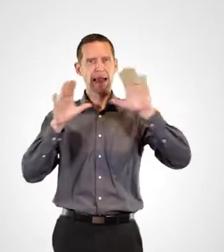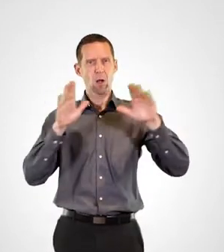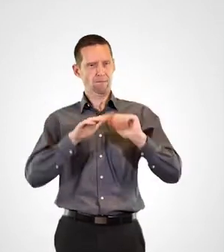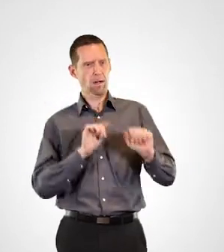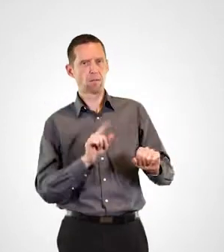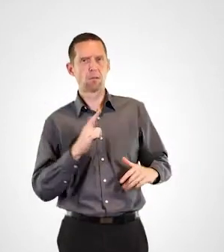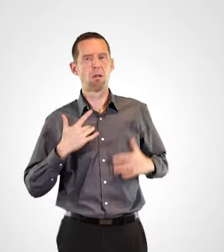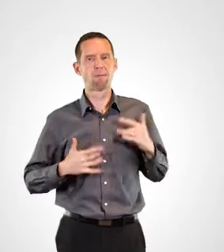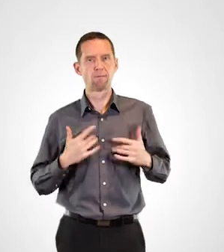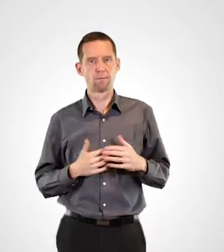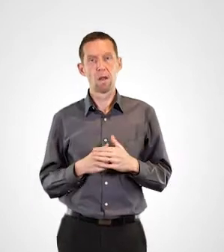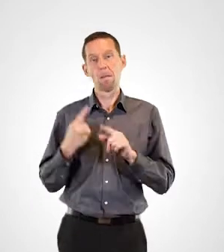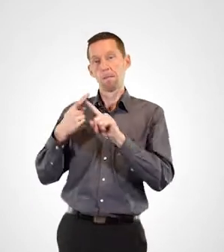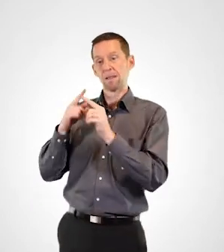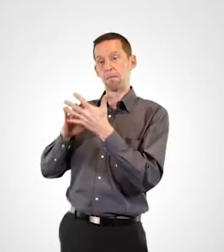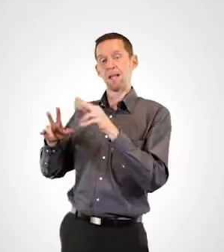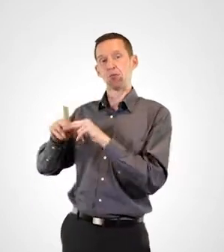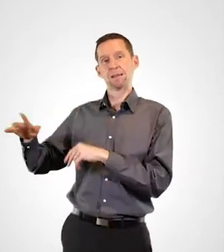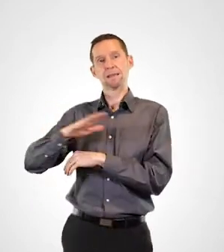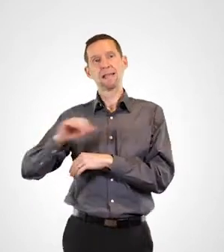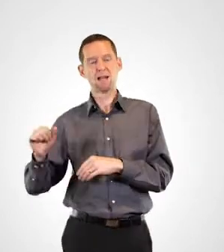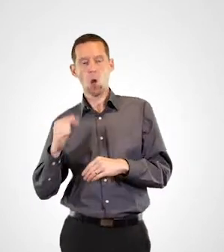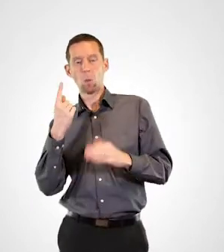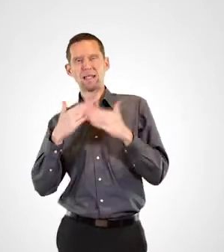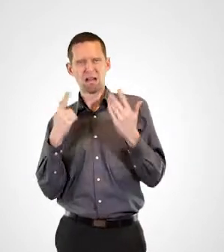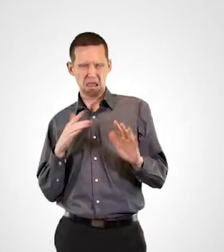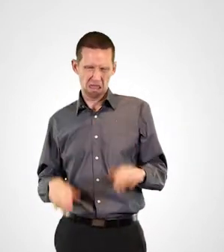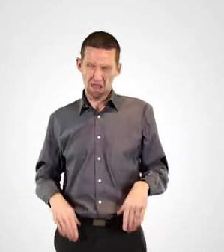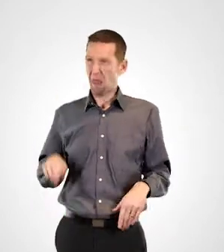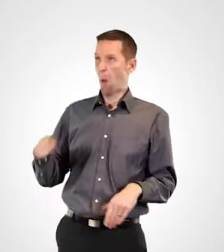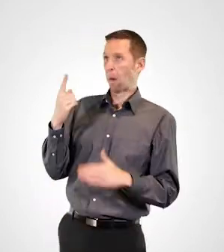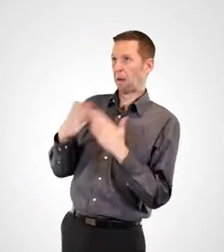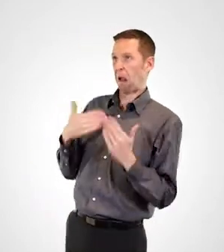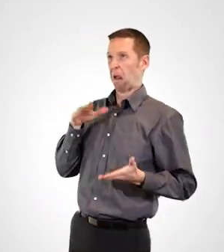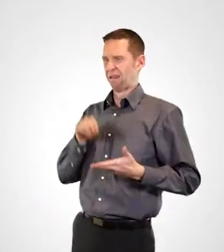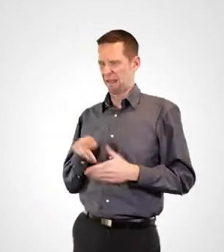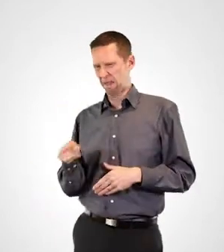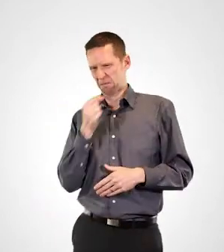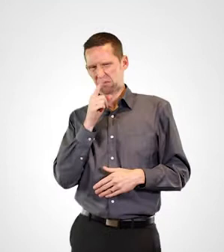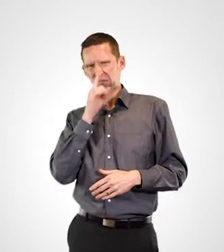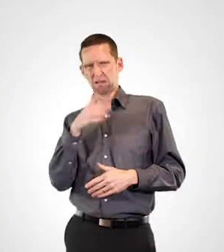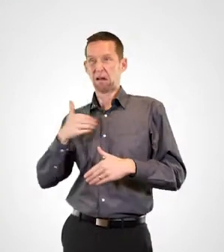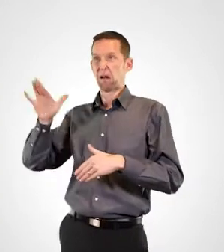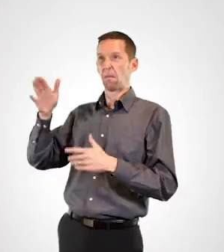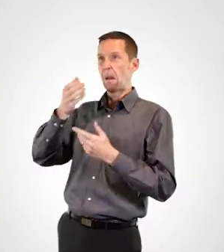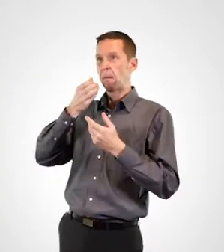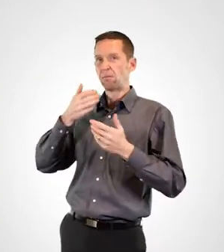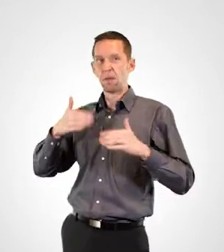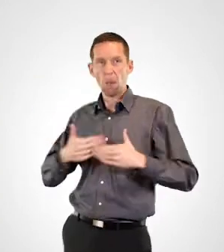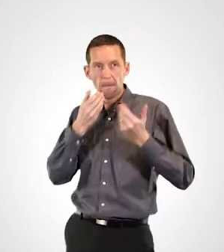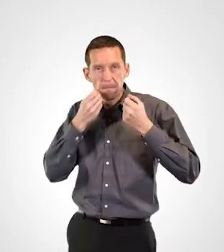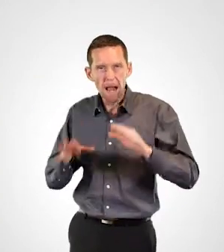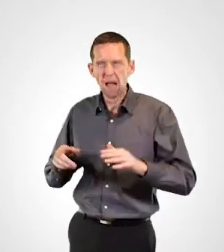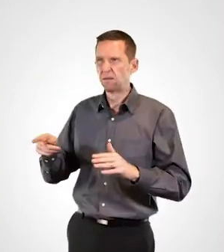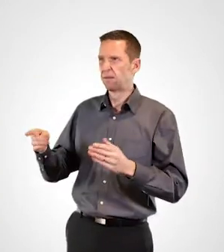the feedback that we got from the parents too, who took it for one day and said, well, you know, it wasn't really a typical day because we had a birthday party or because, you